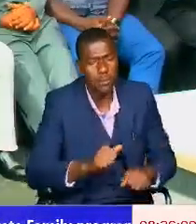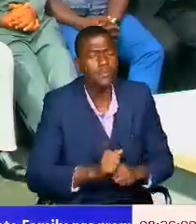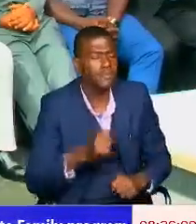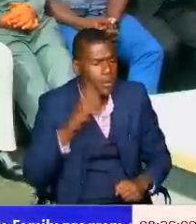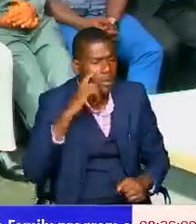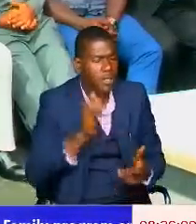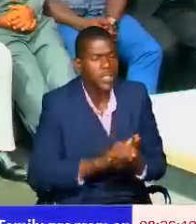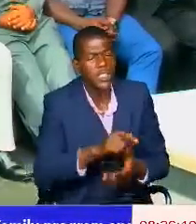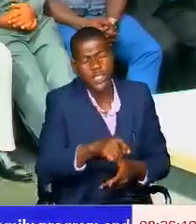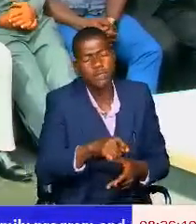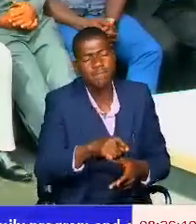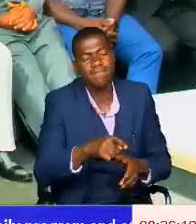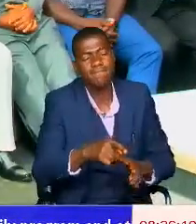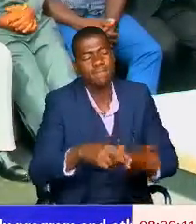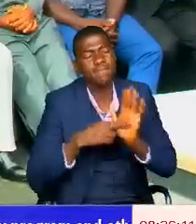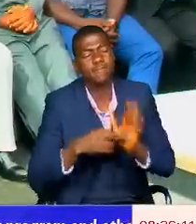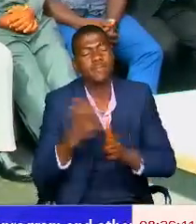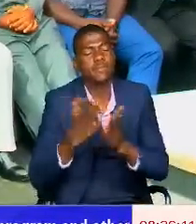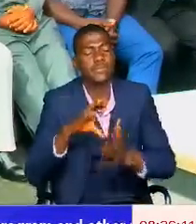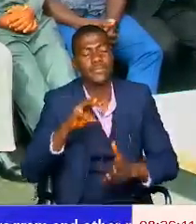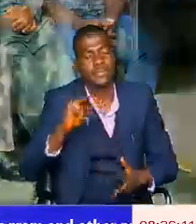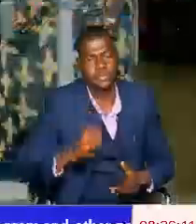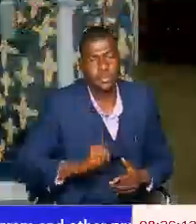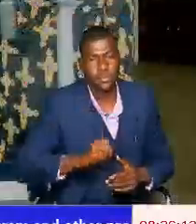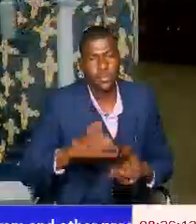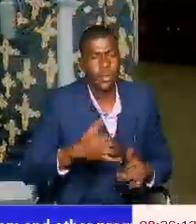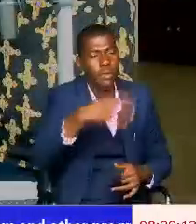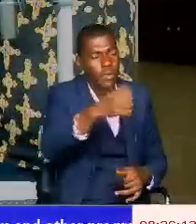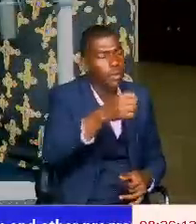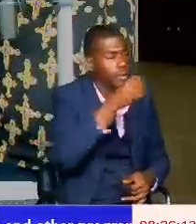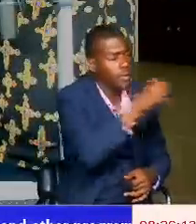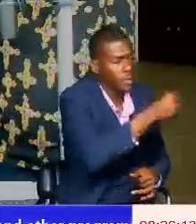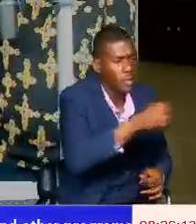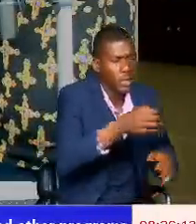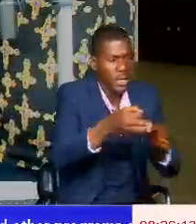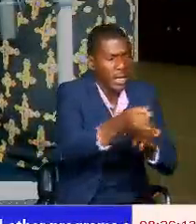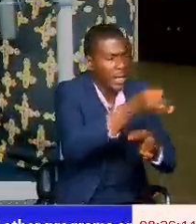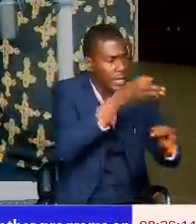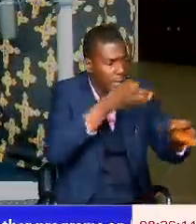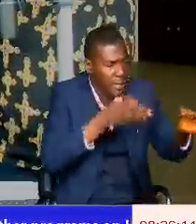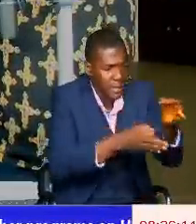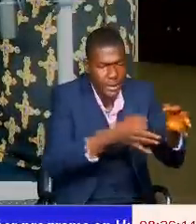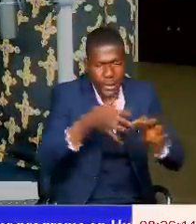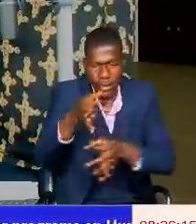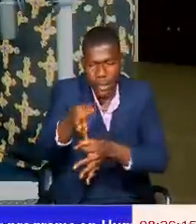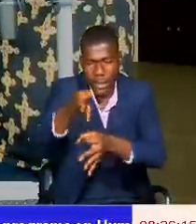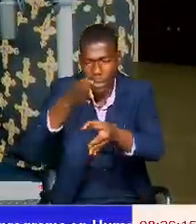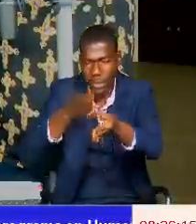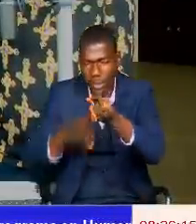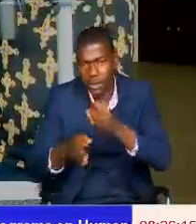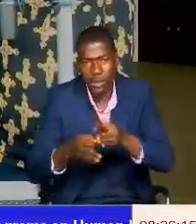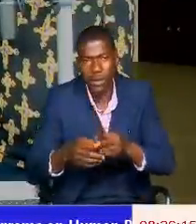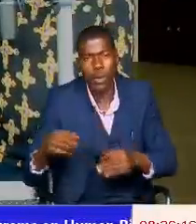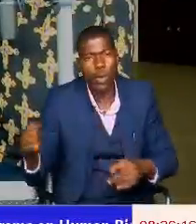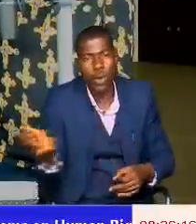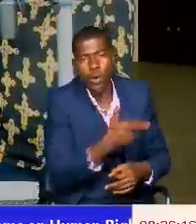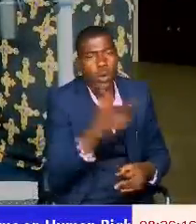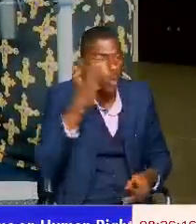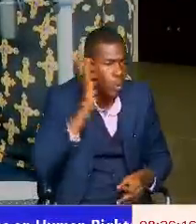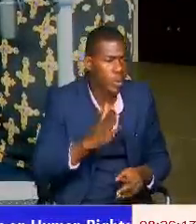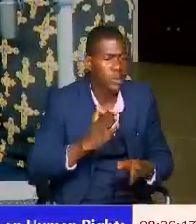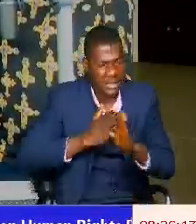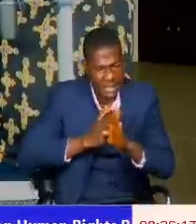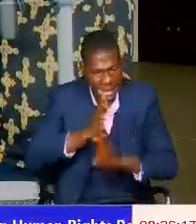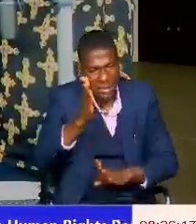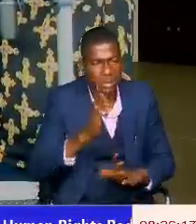ICPC, then staff of ICPC, make a nodal officer for EFCC. You go see exposure. They no go hide anything, and they go no